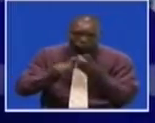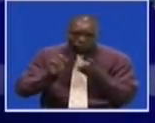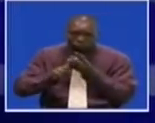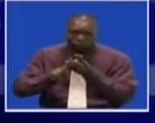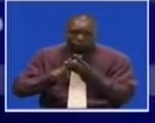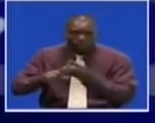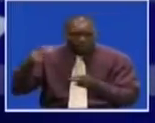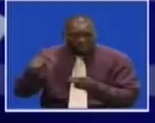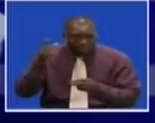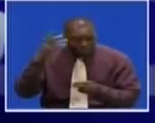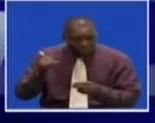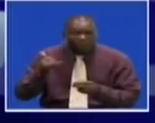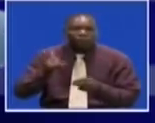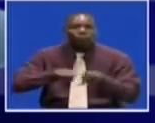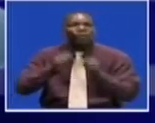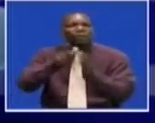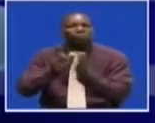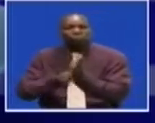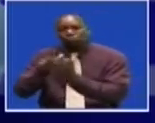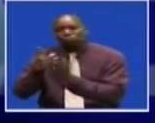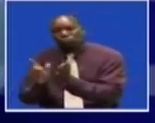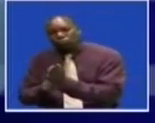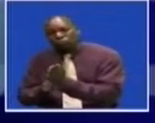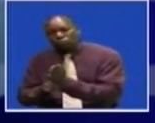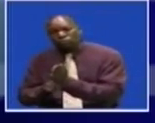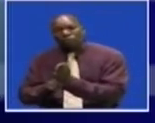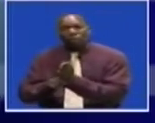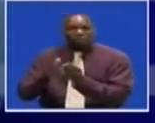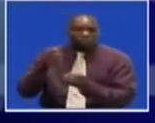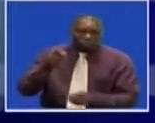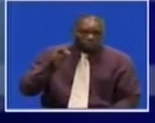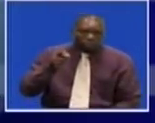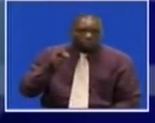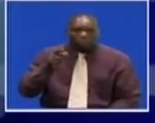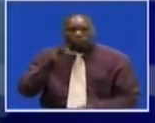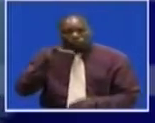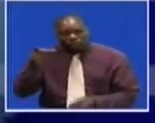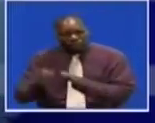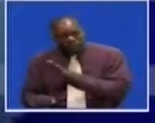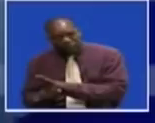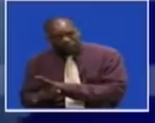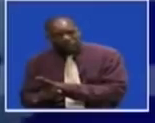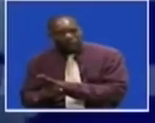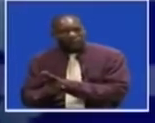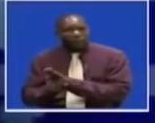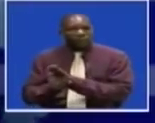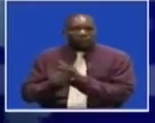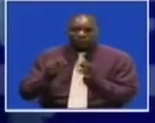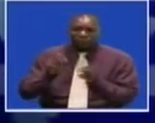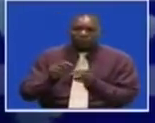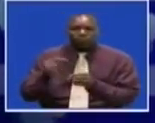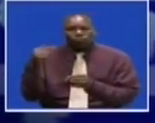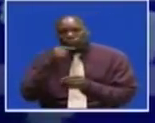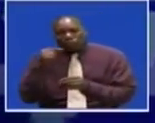alleged various criminal activities. General Chimese has been arrested for allegedly concealing property, with giving of